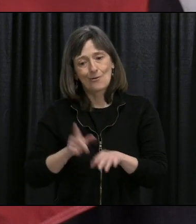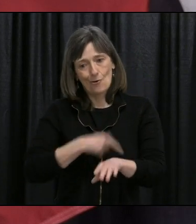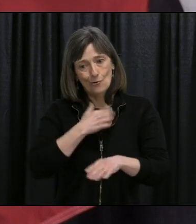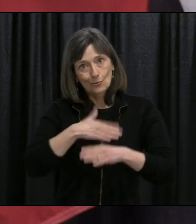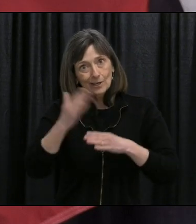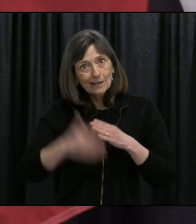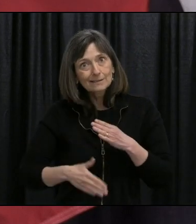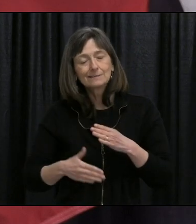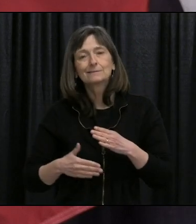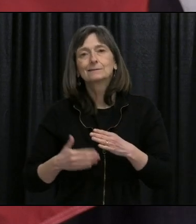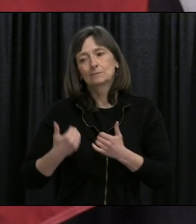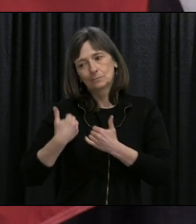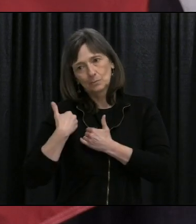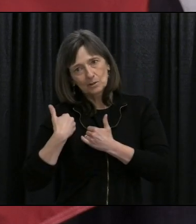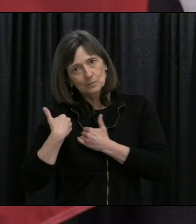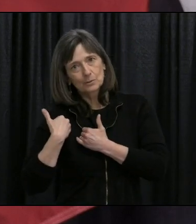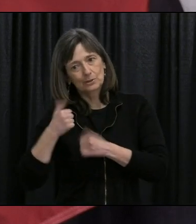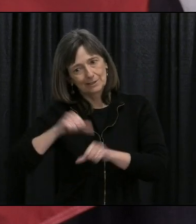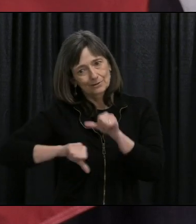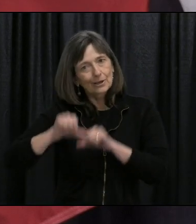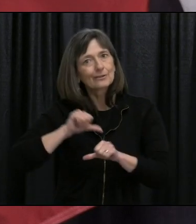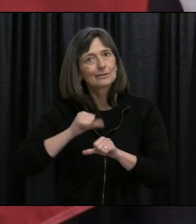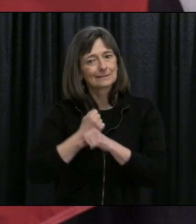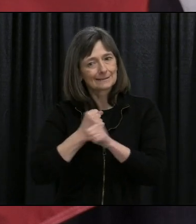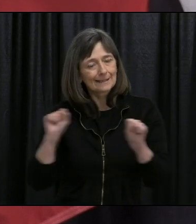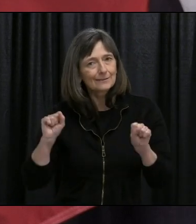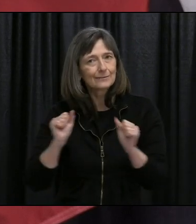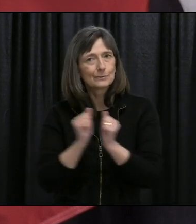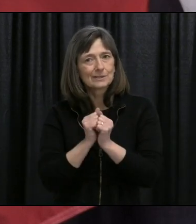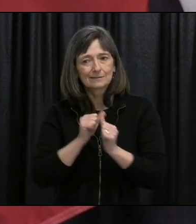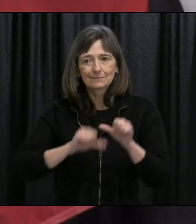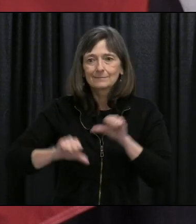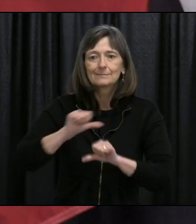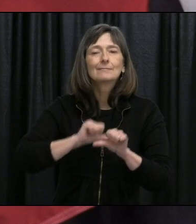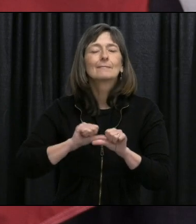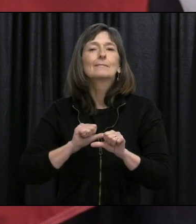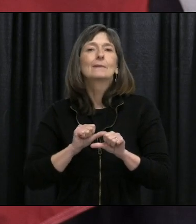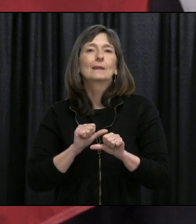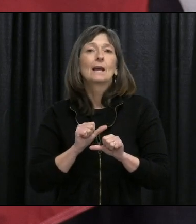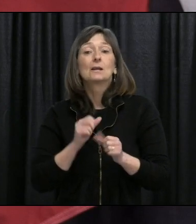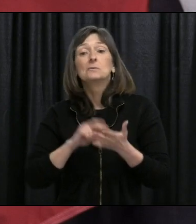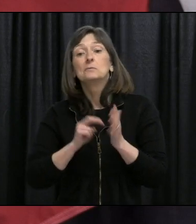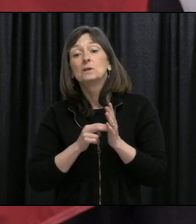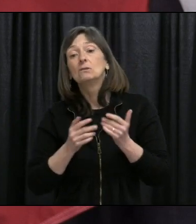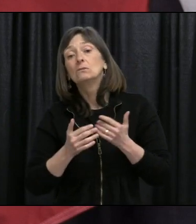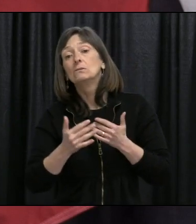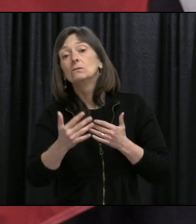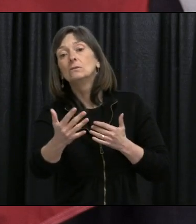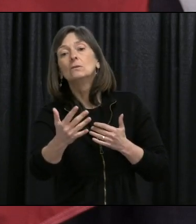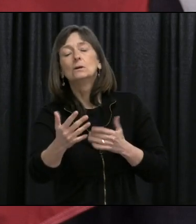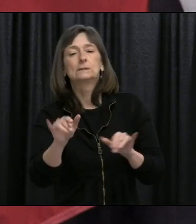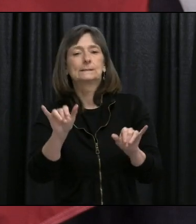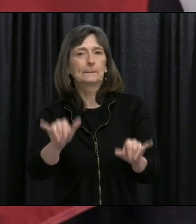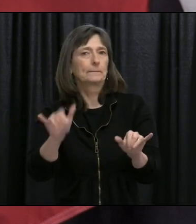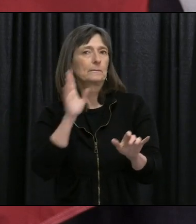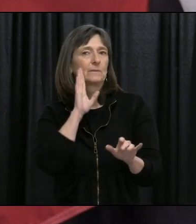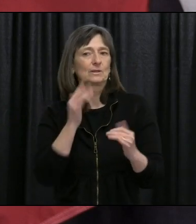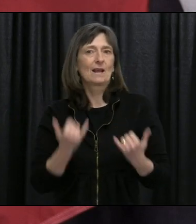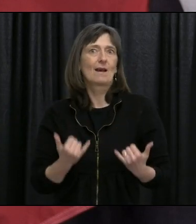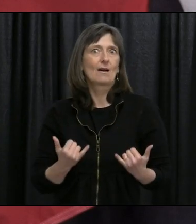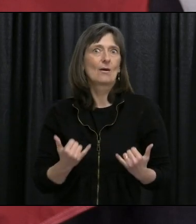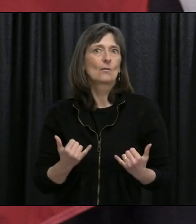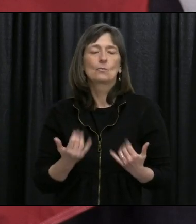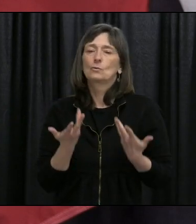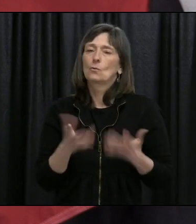and this will bring positive results for weeks to come. We do not want a step backwards. So let's